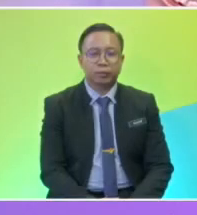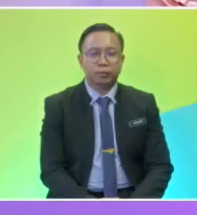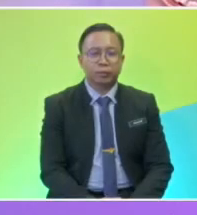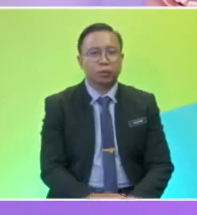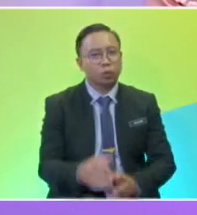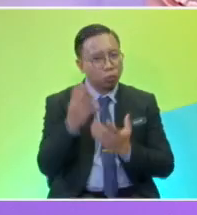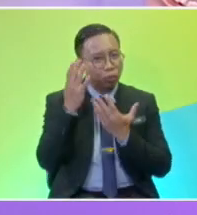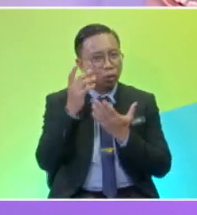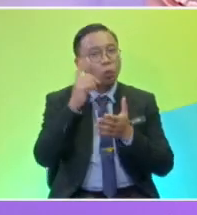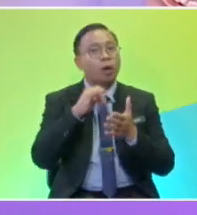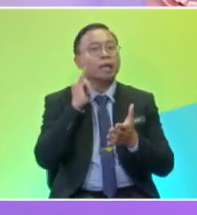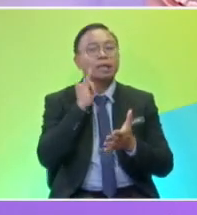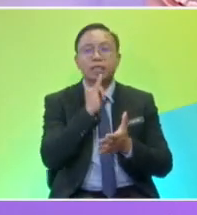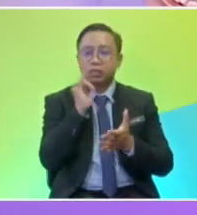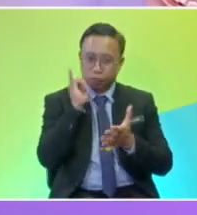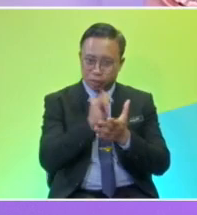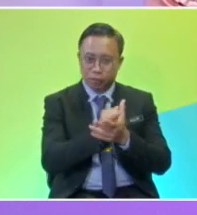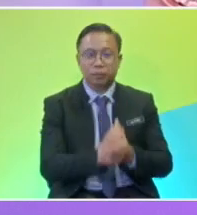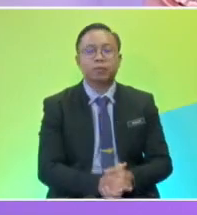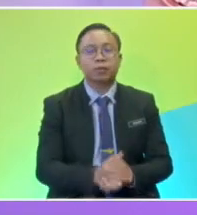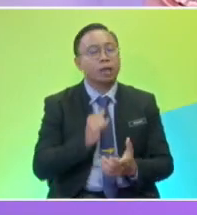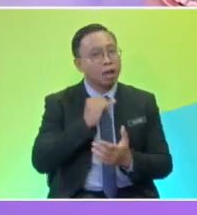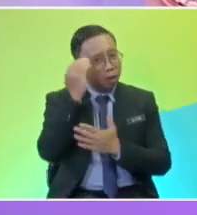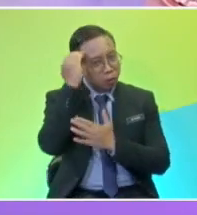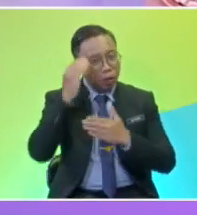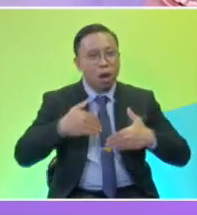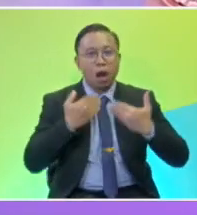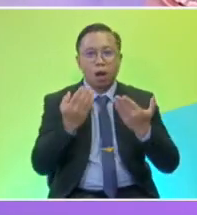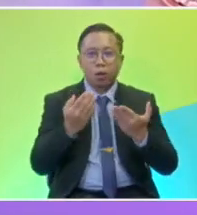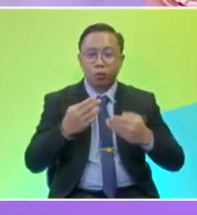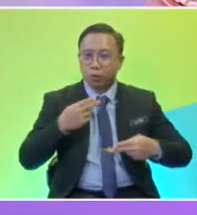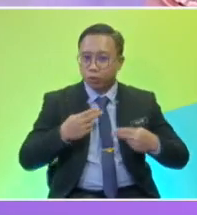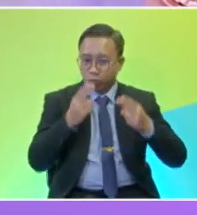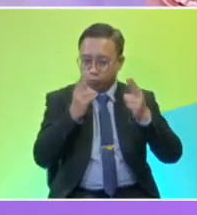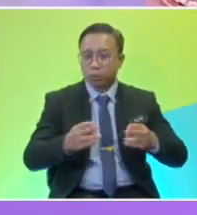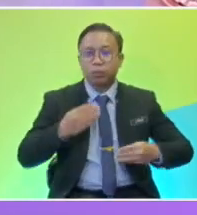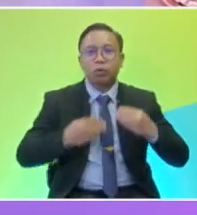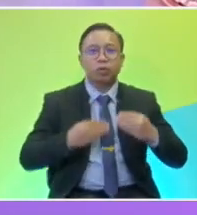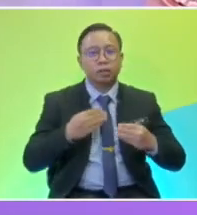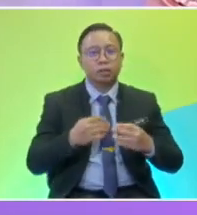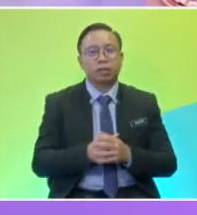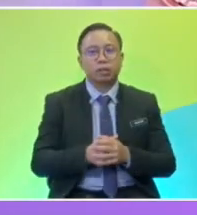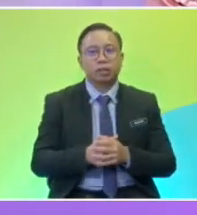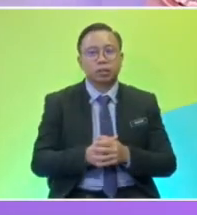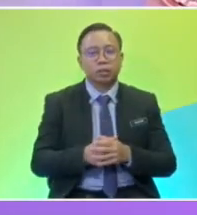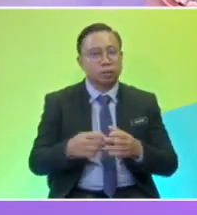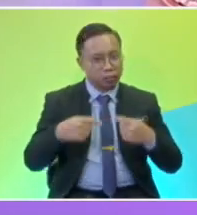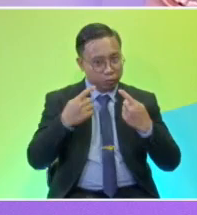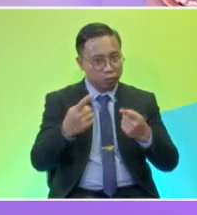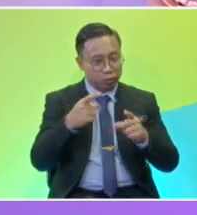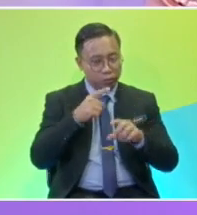Wait, what is this? I know how human body looks, but when it comes to skeleton, it's